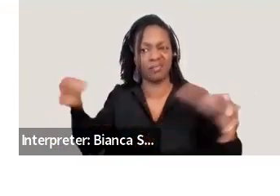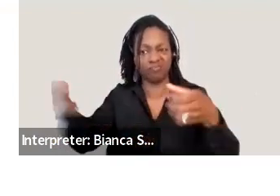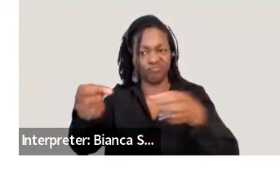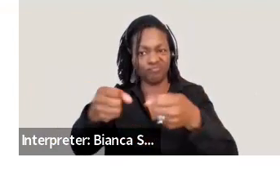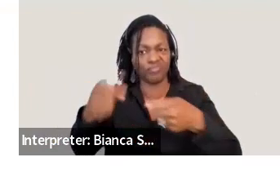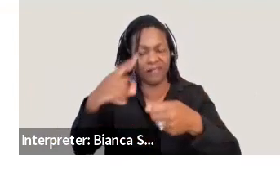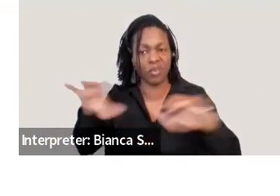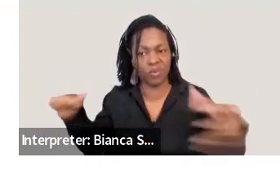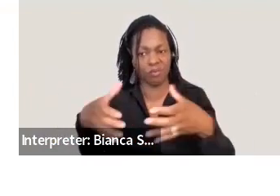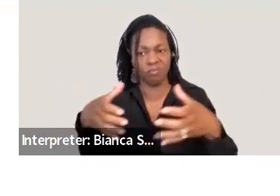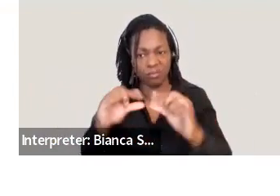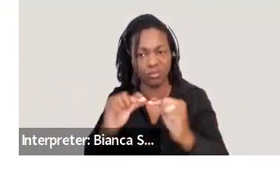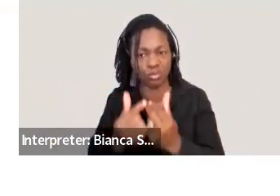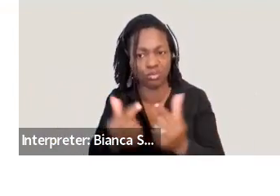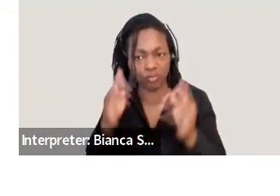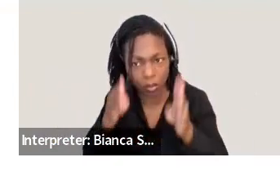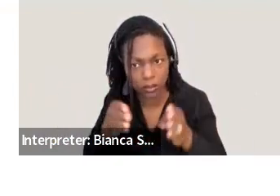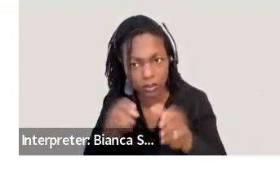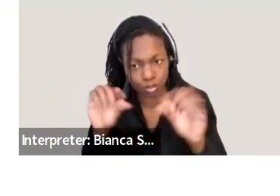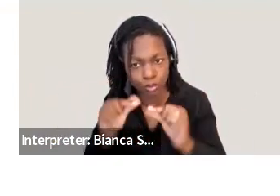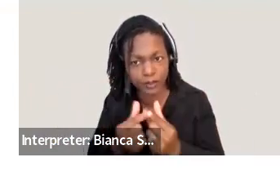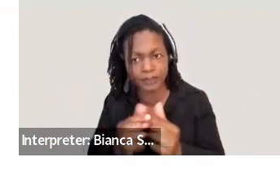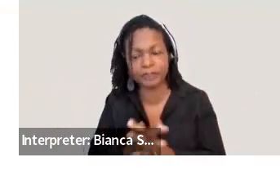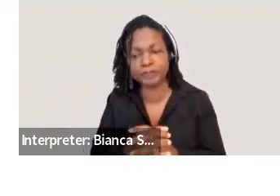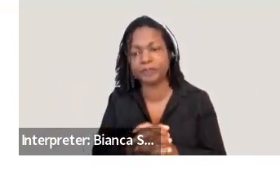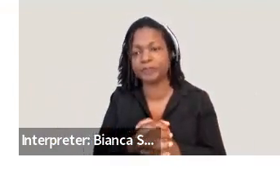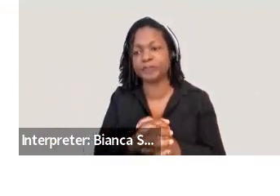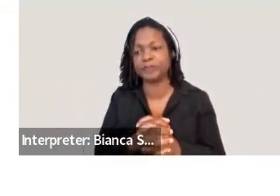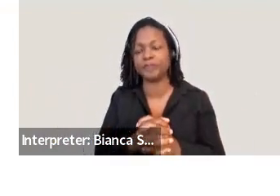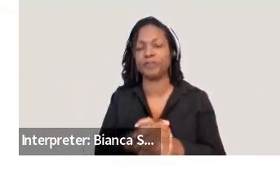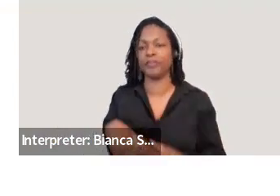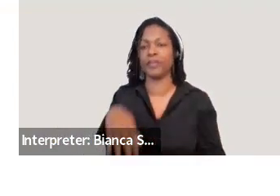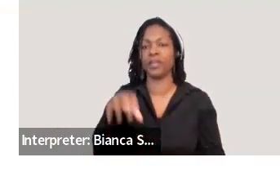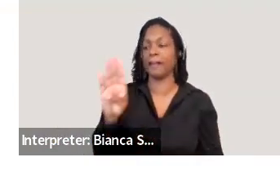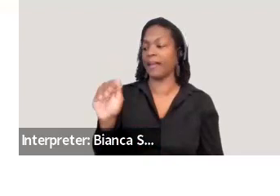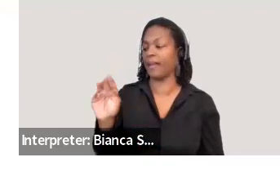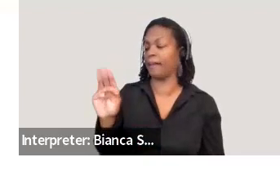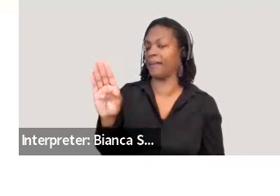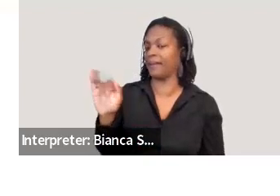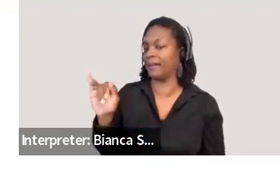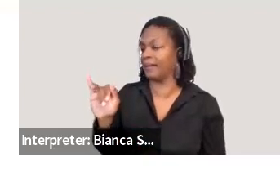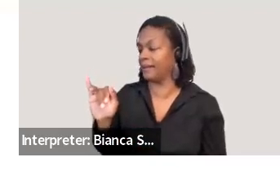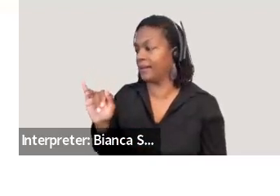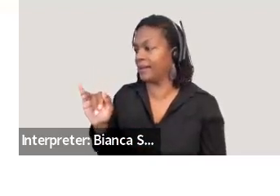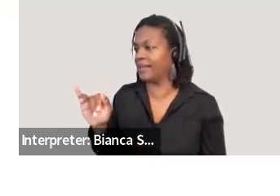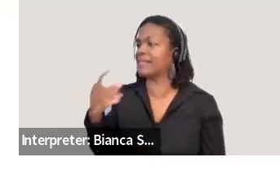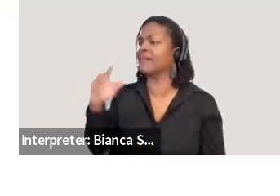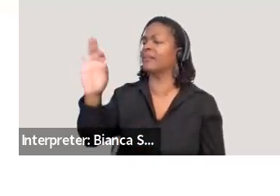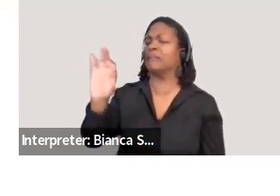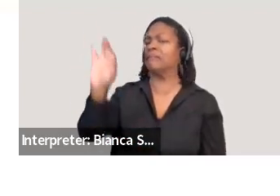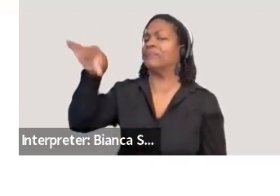Julie, this is Bambi. Just to add on to that, I really love that the example that you